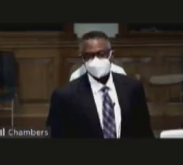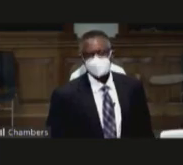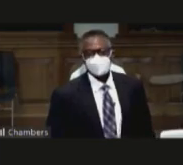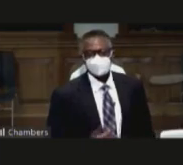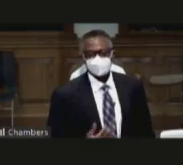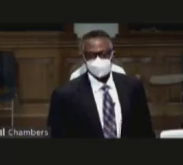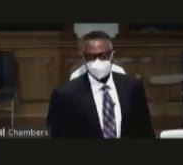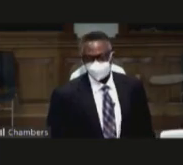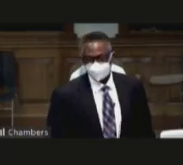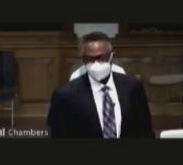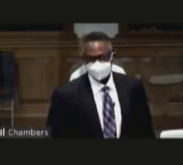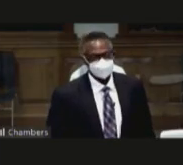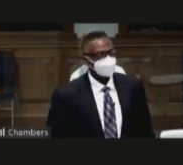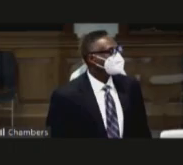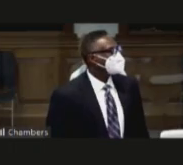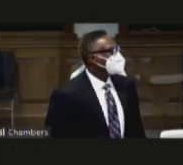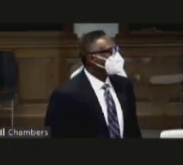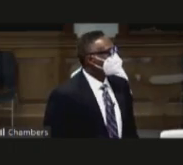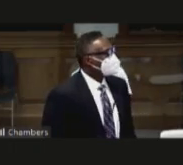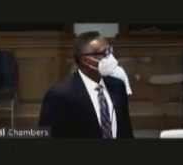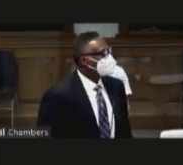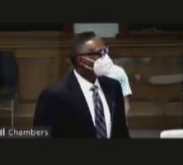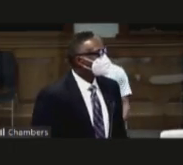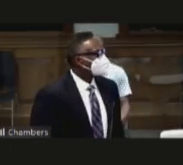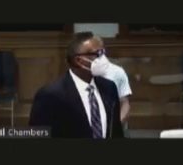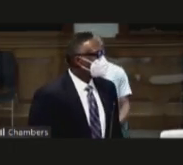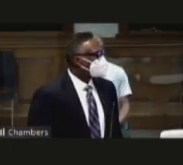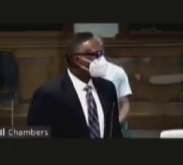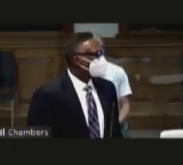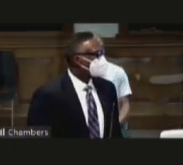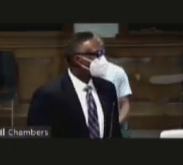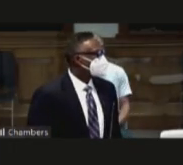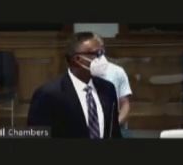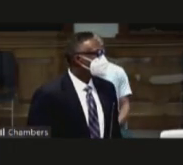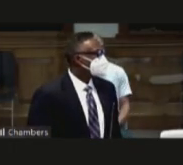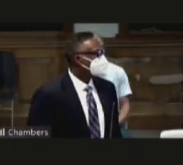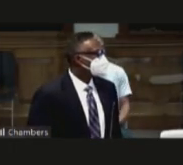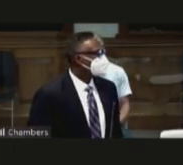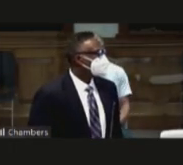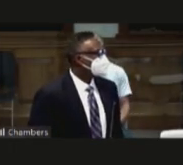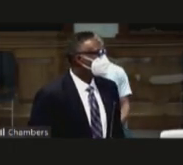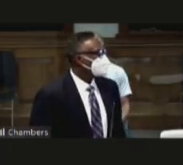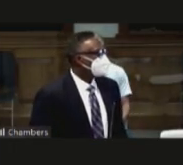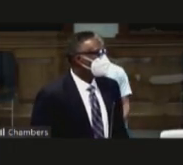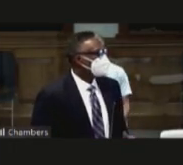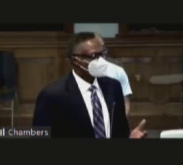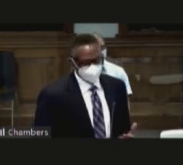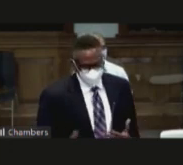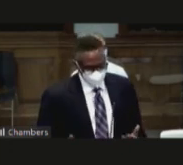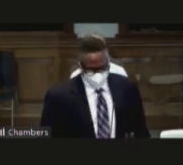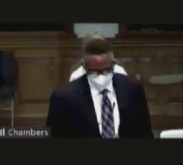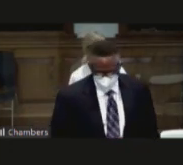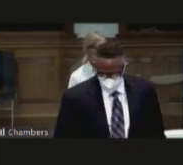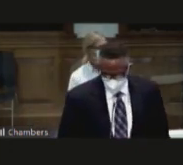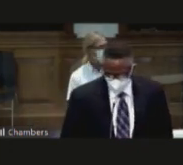for ALF. Next slide. And Brittany talks,